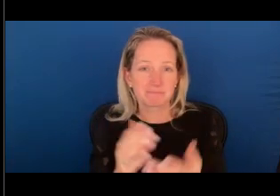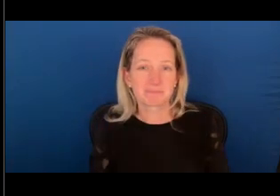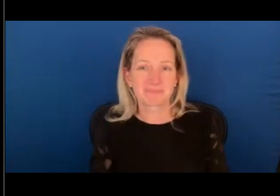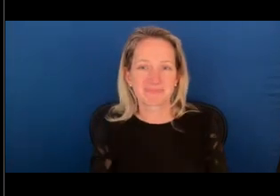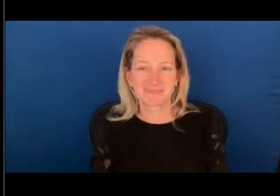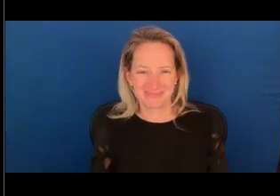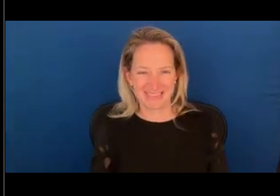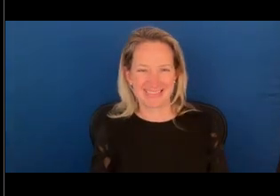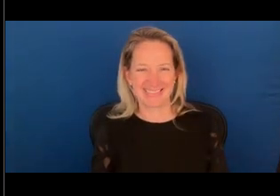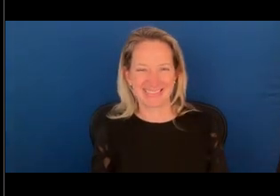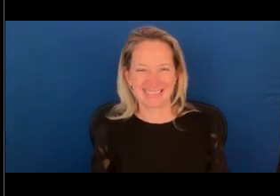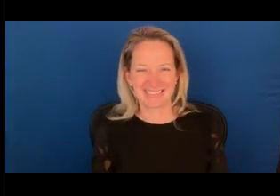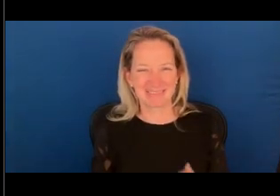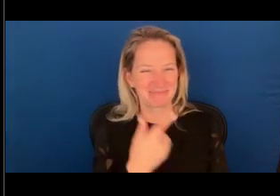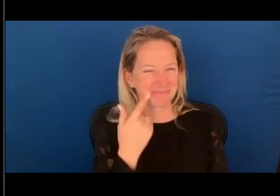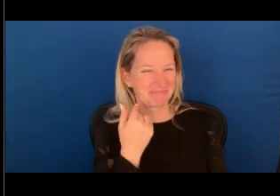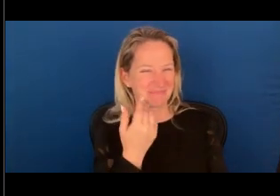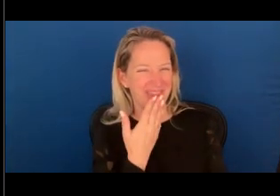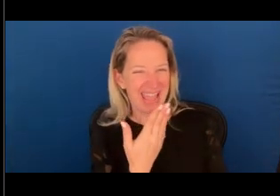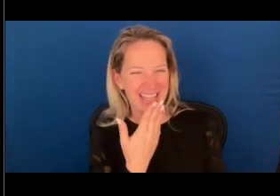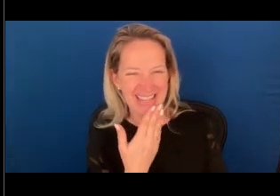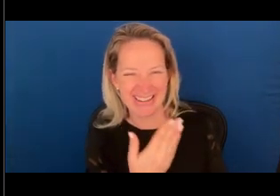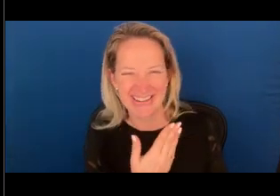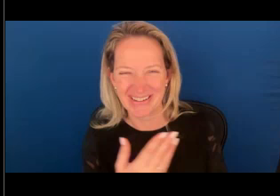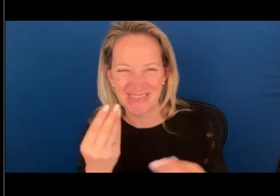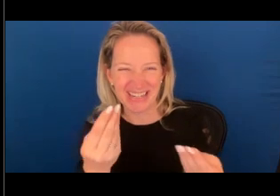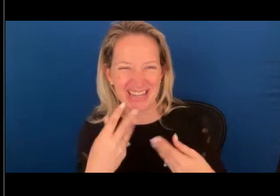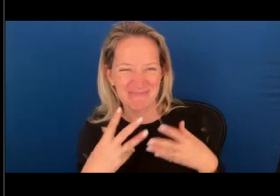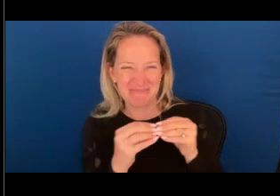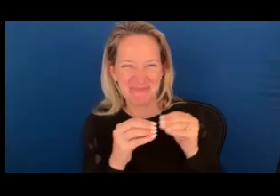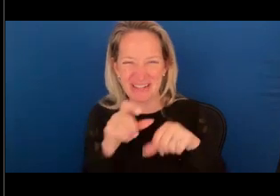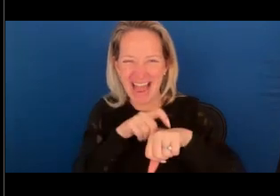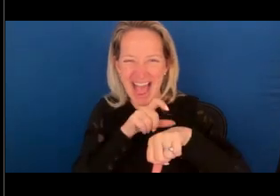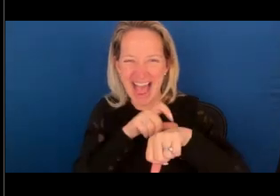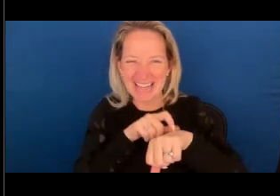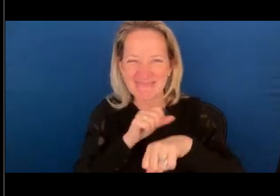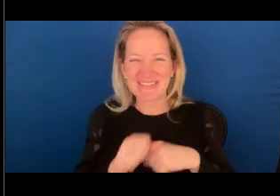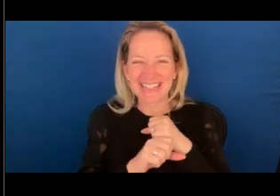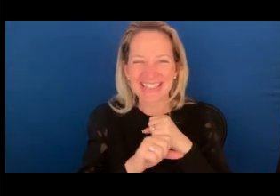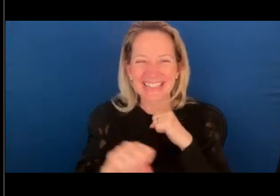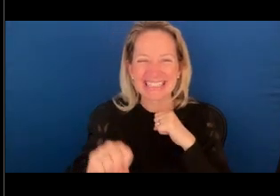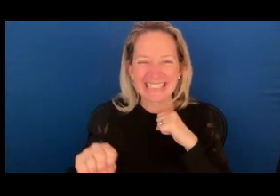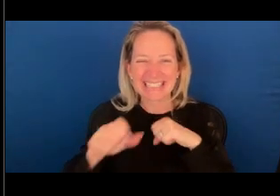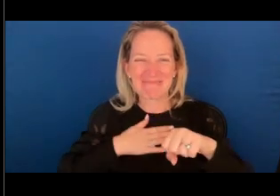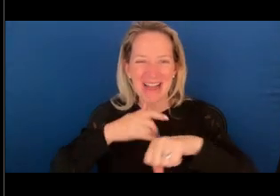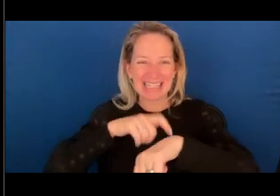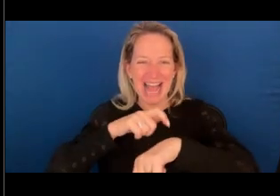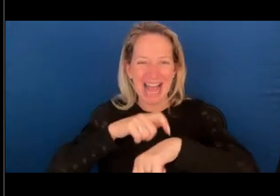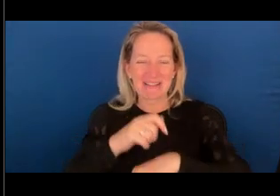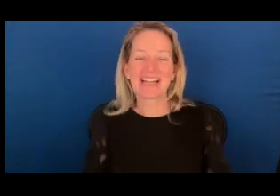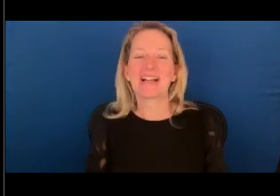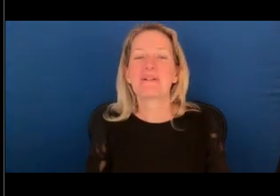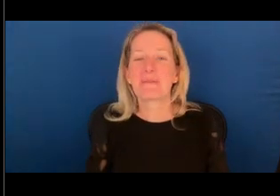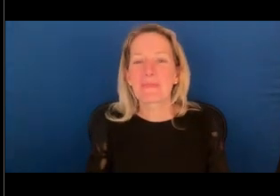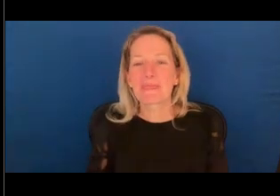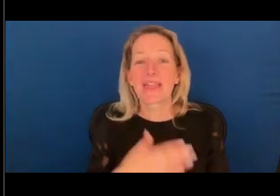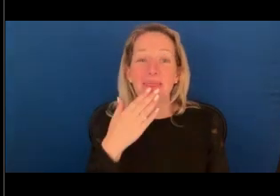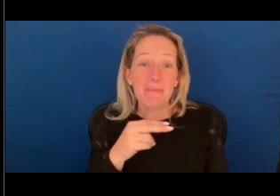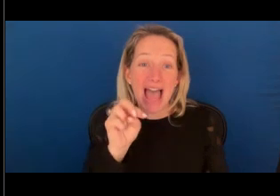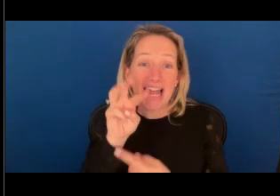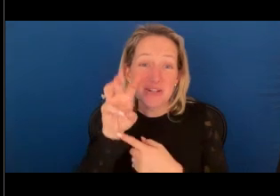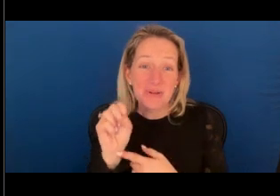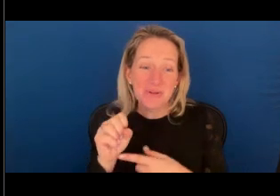Okay. Thank you for giving me some additional time. The bad news is I'm not doing